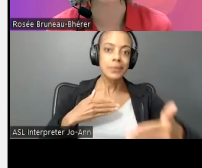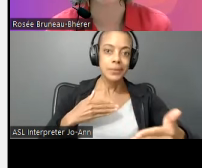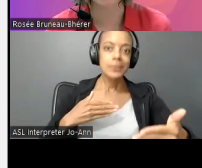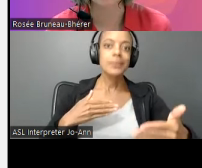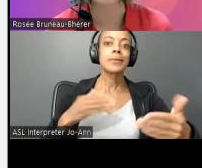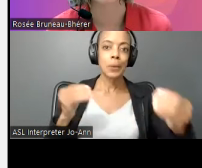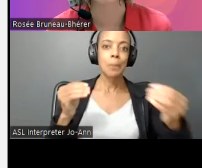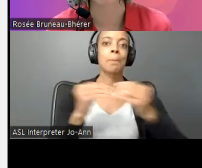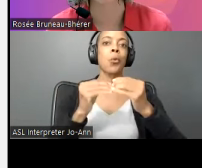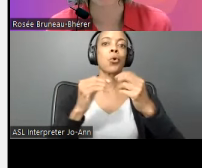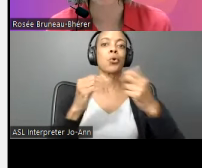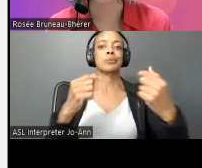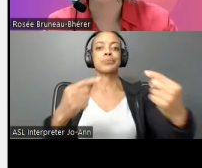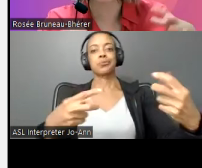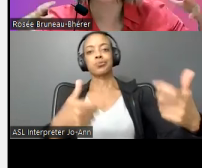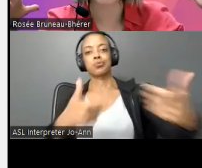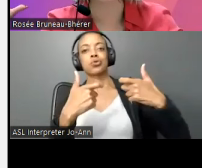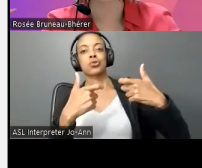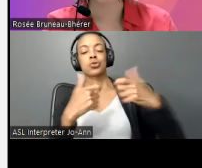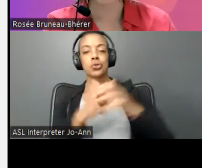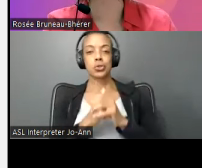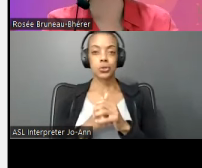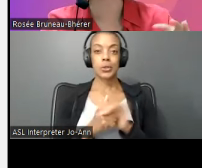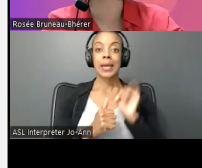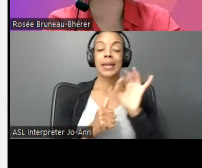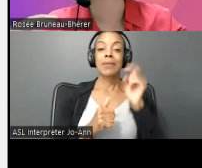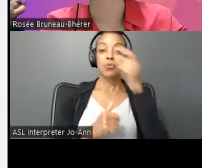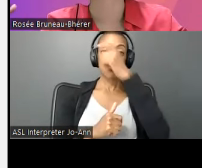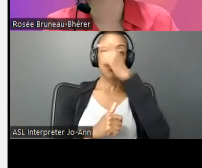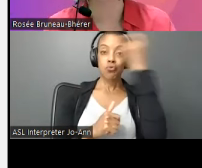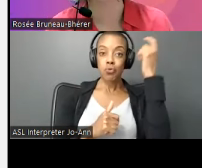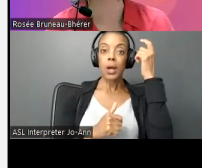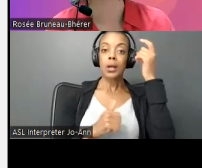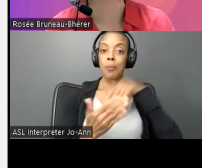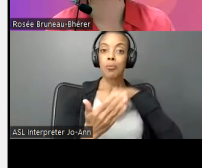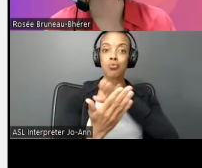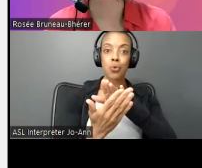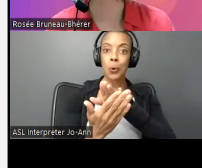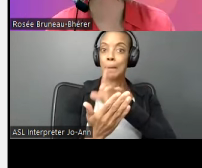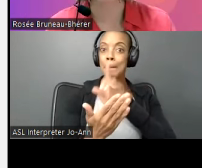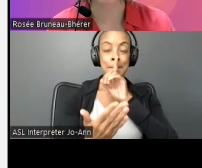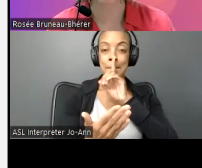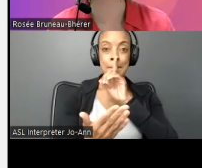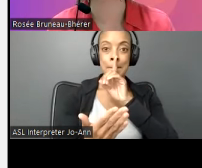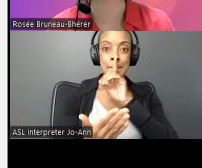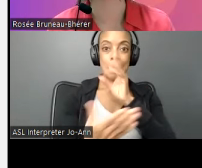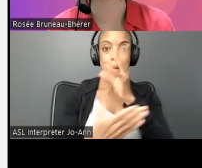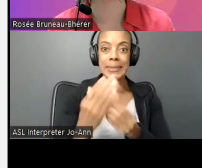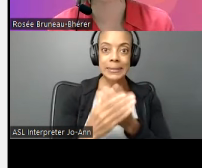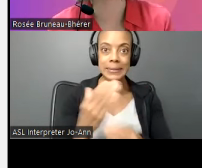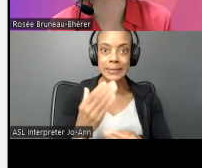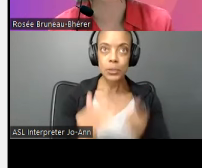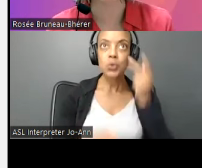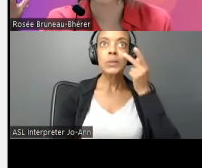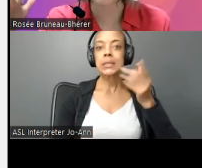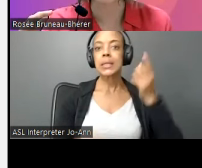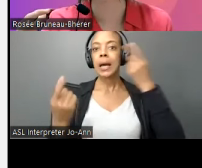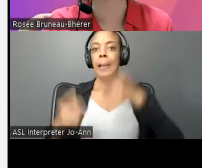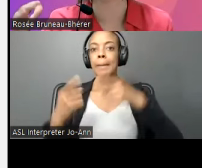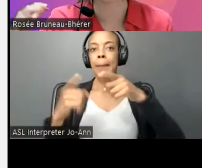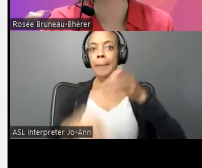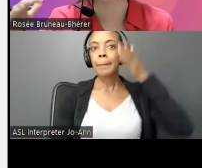quite a while if a trauma-sensible approach isn't used to go beyond the difficult